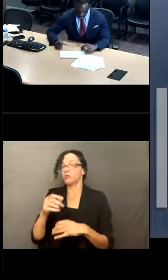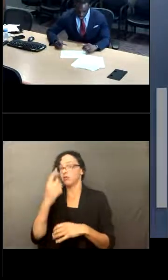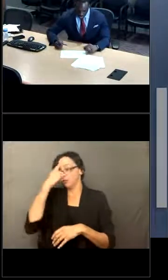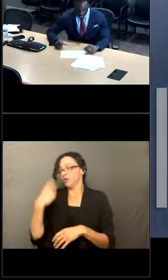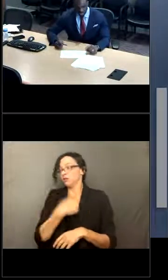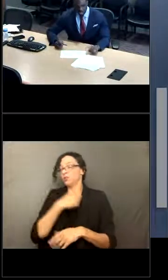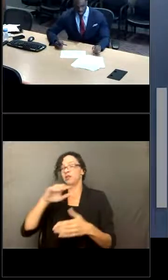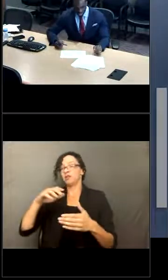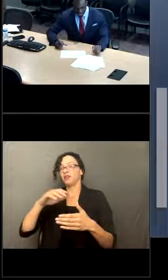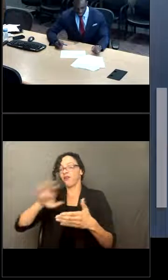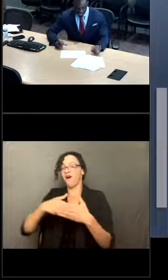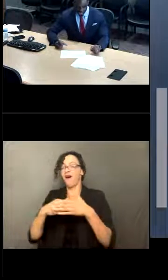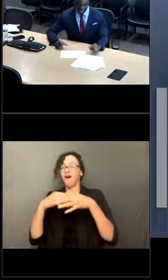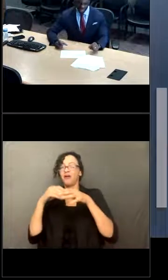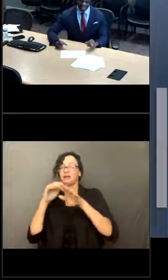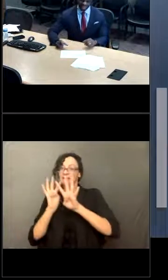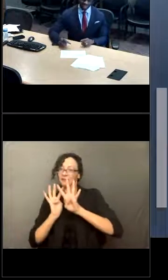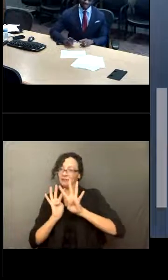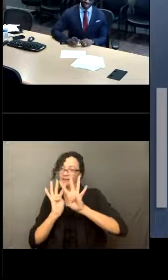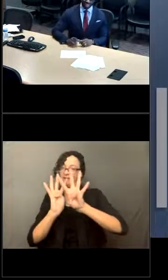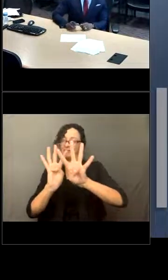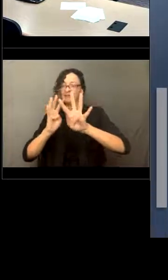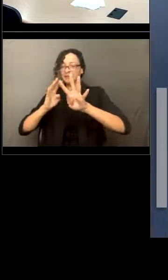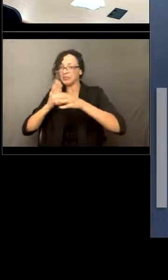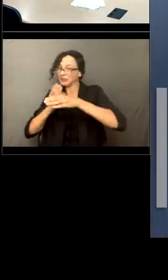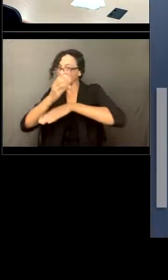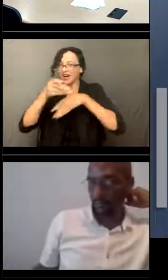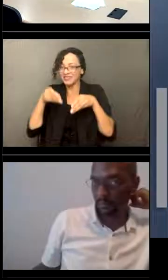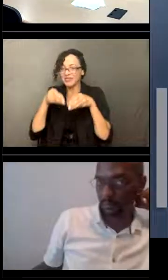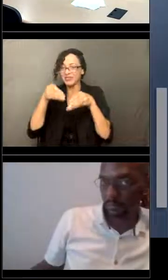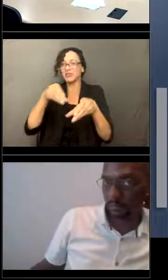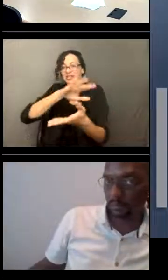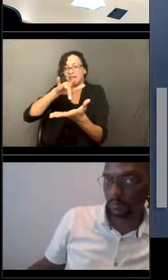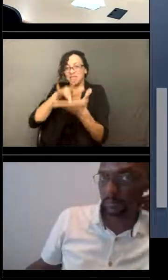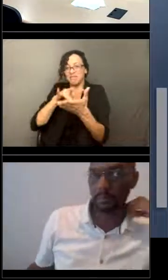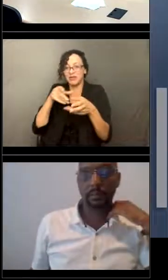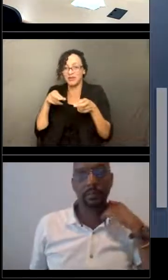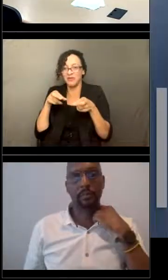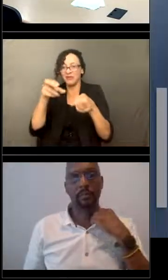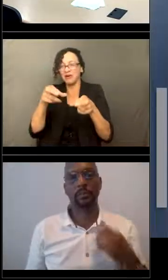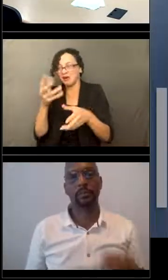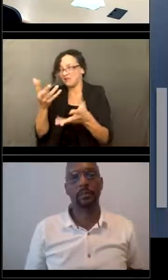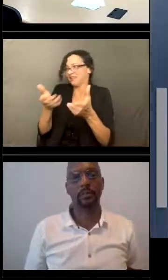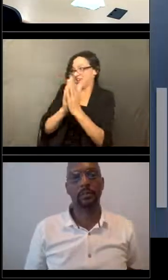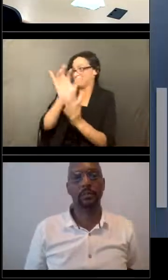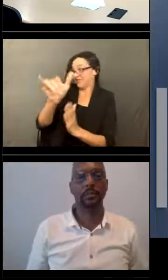today, right in the middle of the road. So I just want to ask, was it legal?